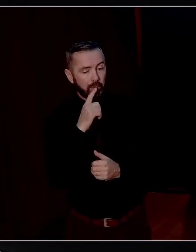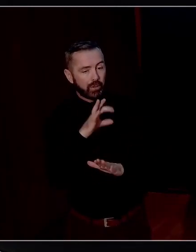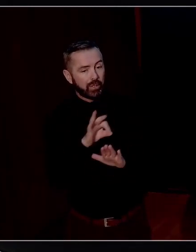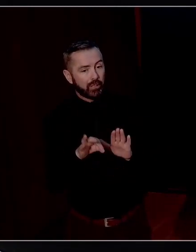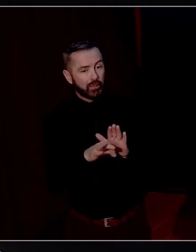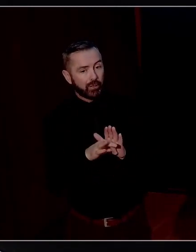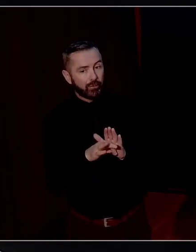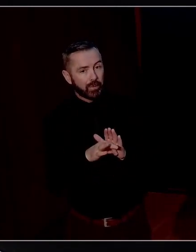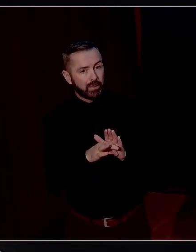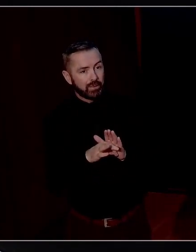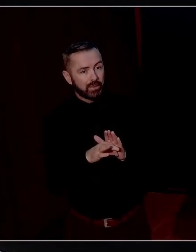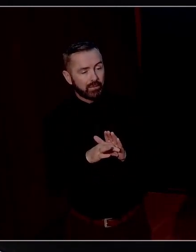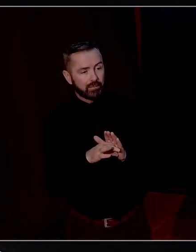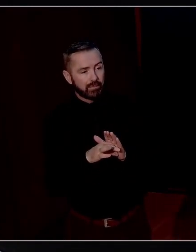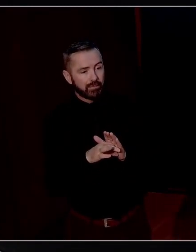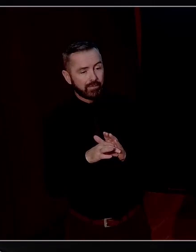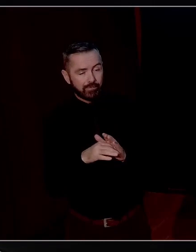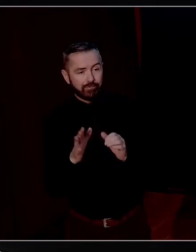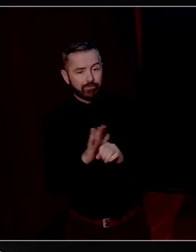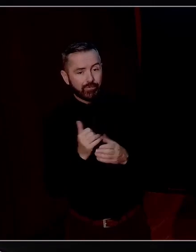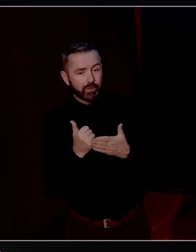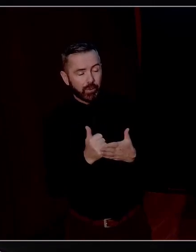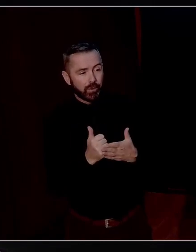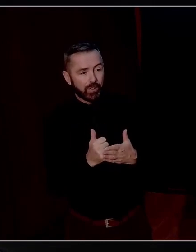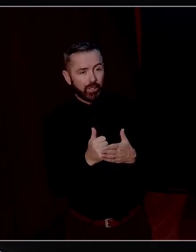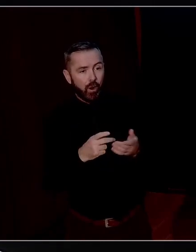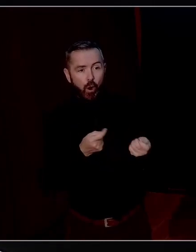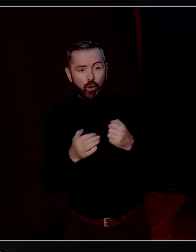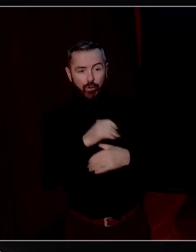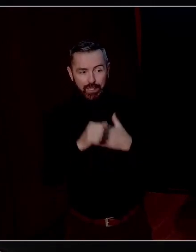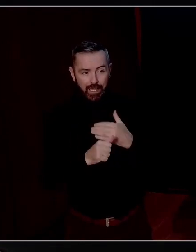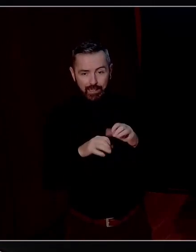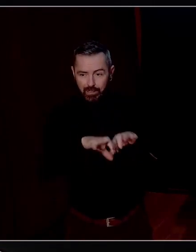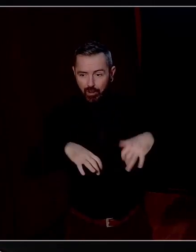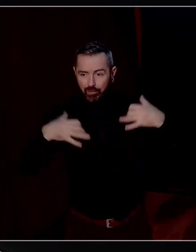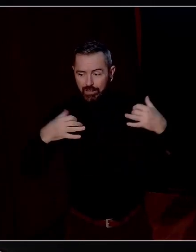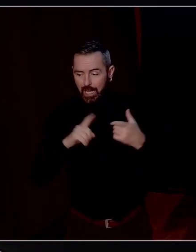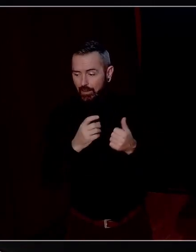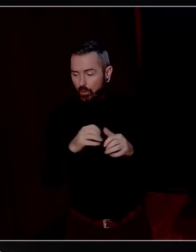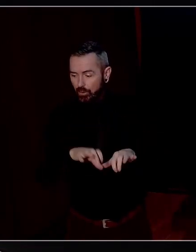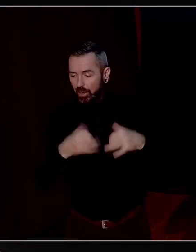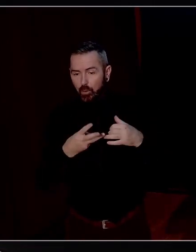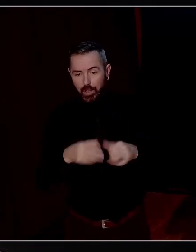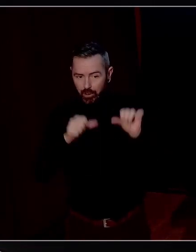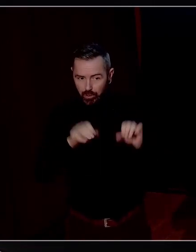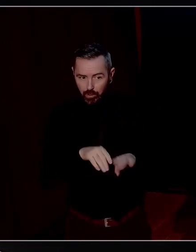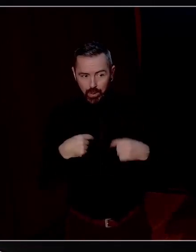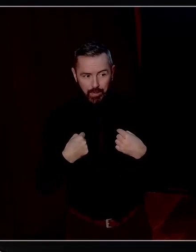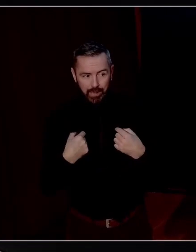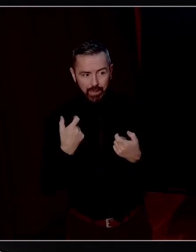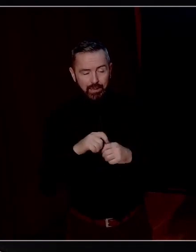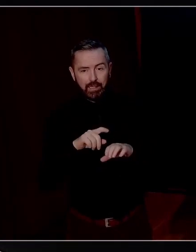not been supportive. The organisers of today's conference and of the other conferences will agree with me that